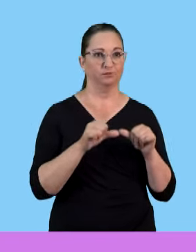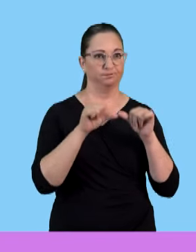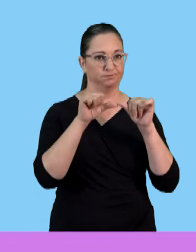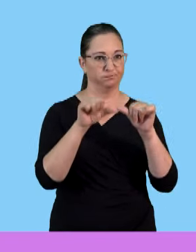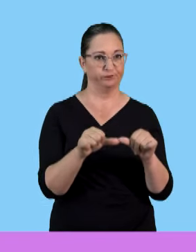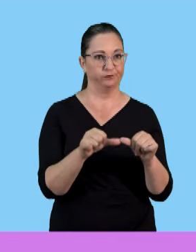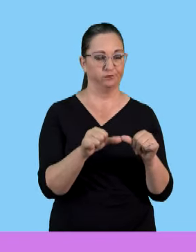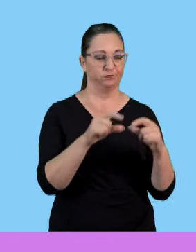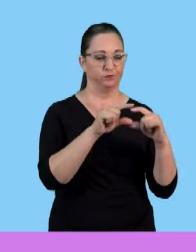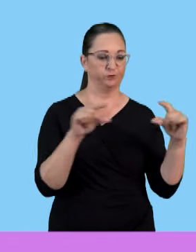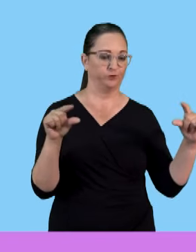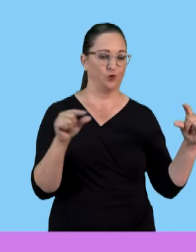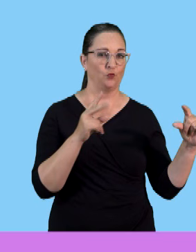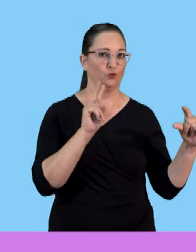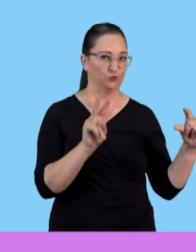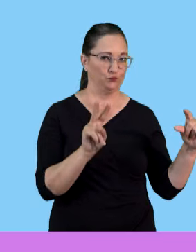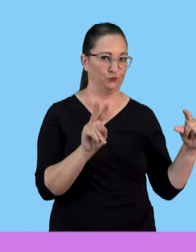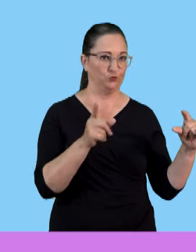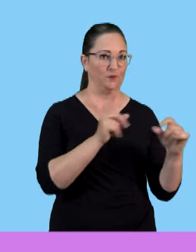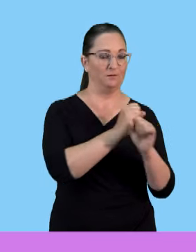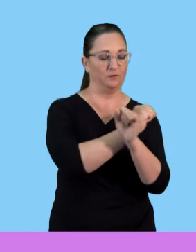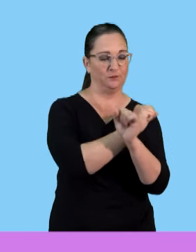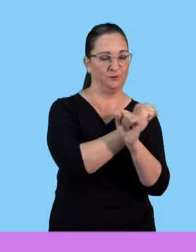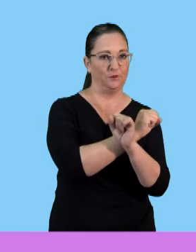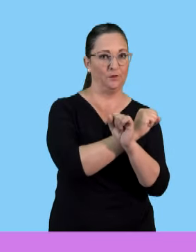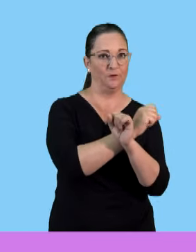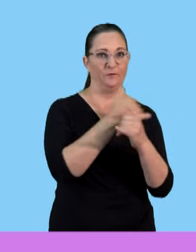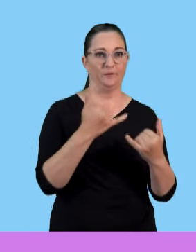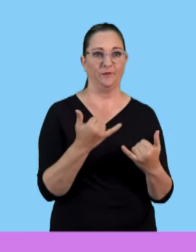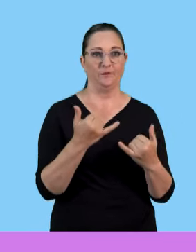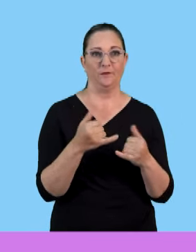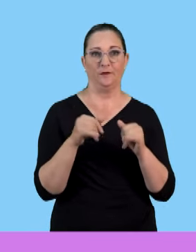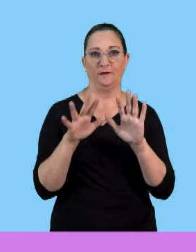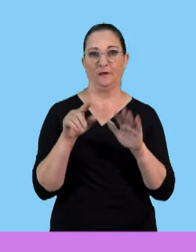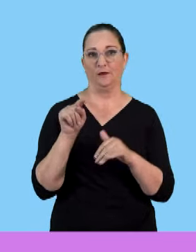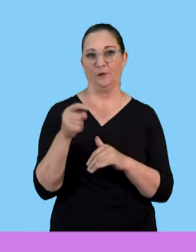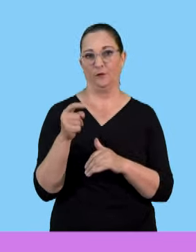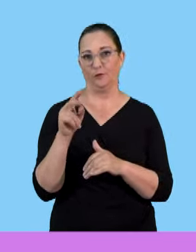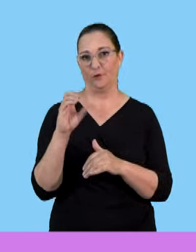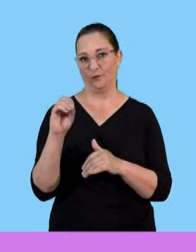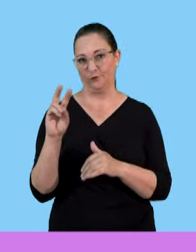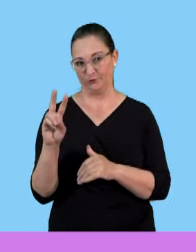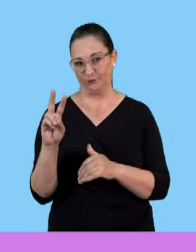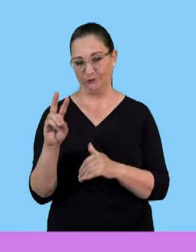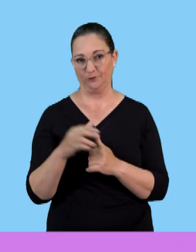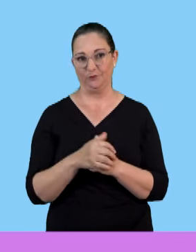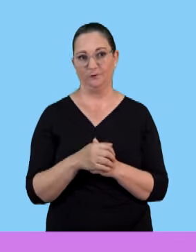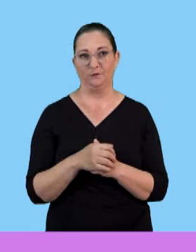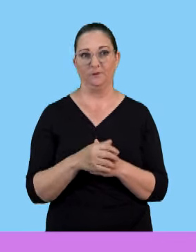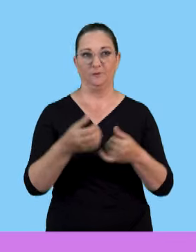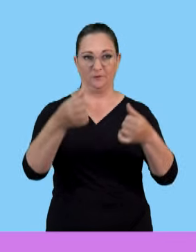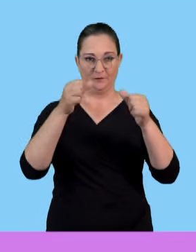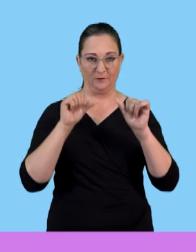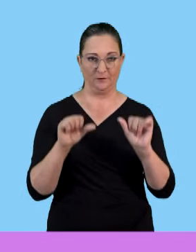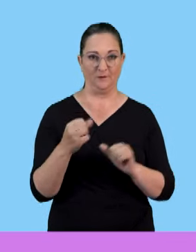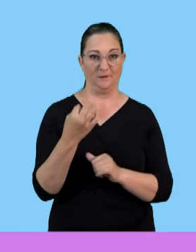continue with block number 2 by multiplying with the given cost. Then we go to